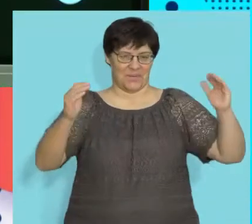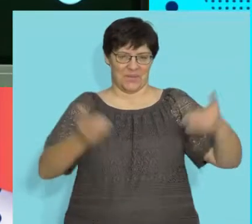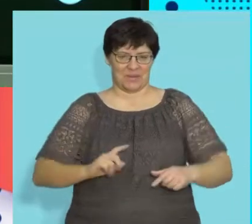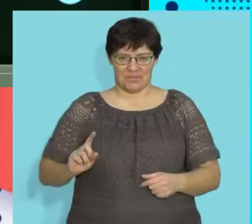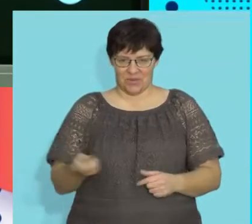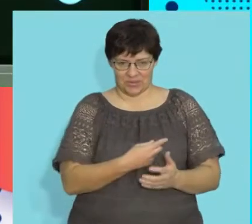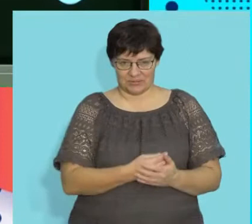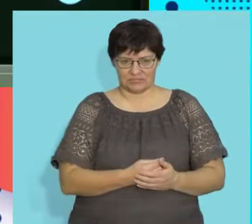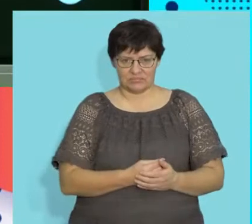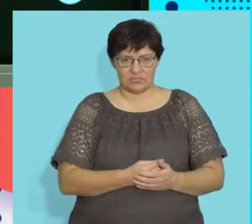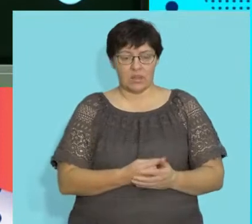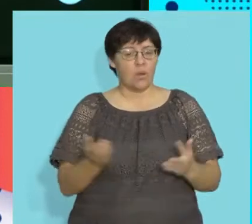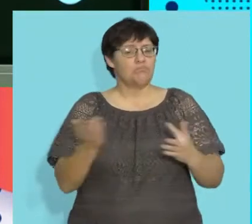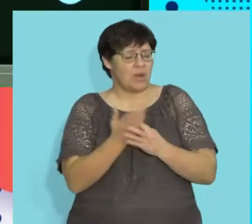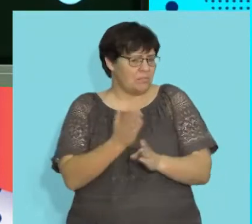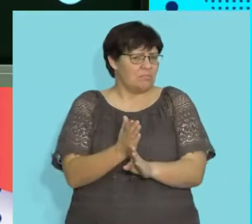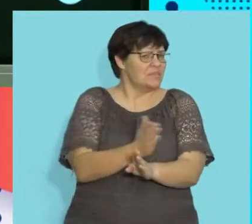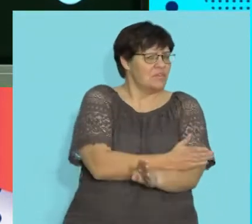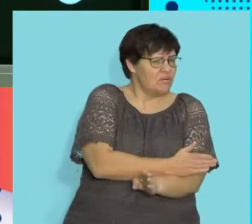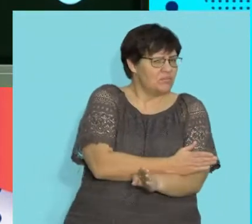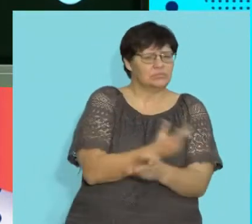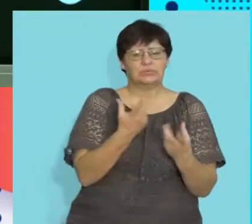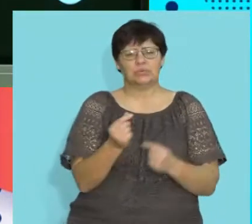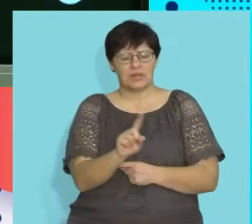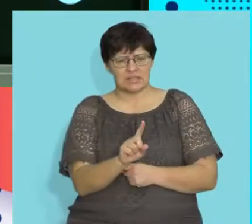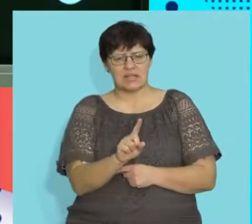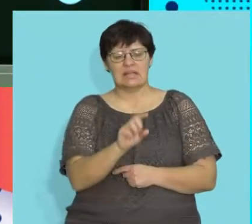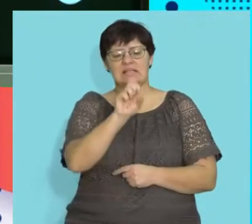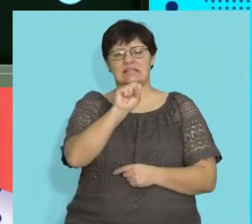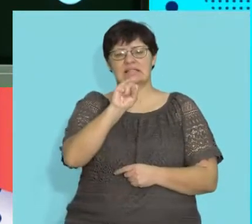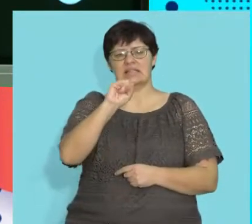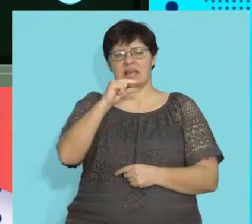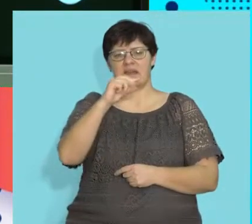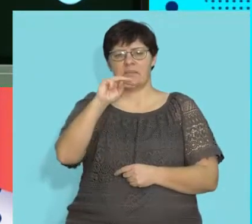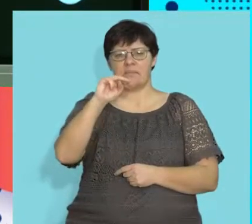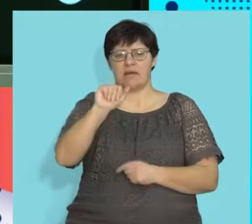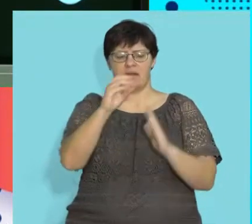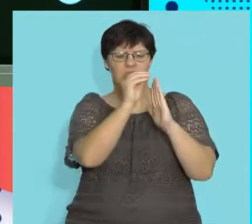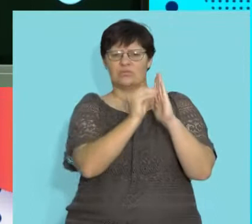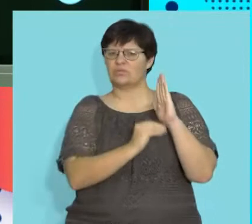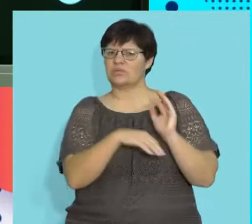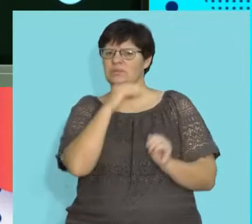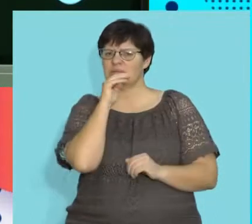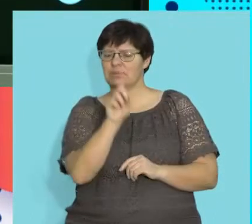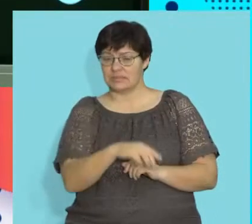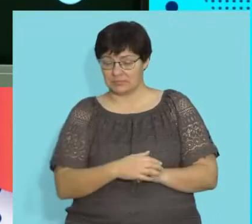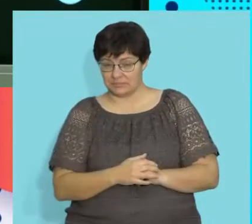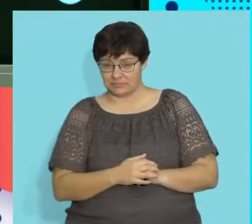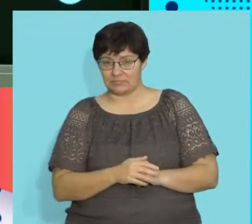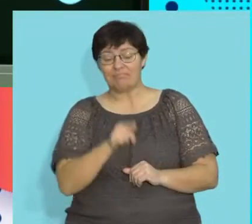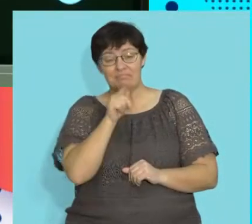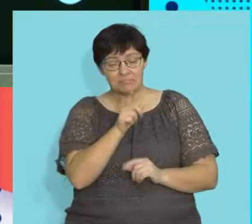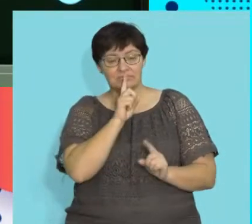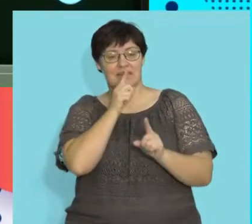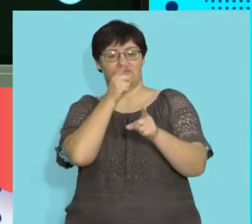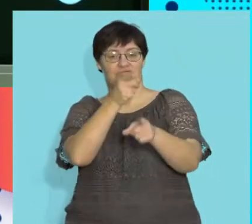Welcome back, everyone. Before the break, I had just introduced what sigma notation is. Sigma